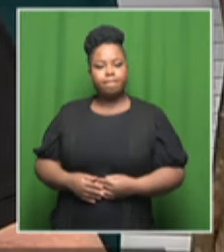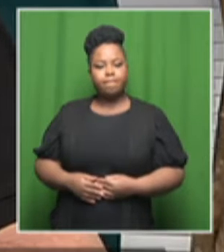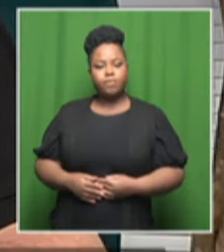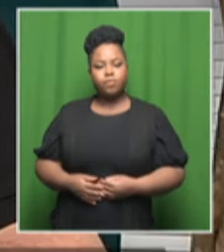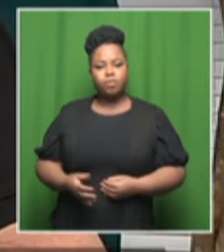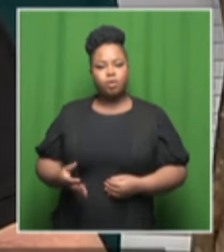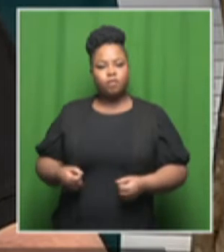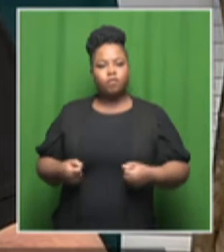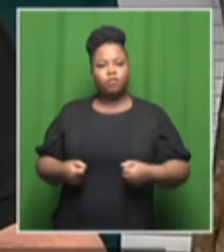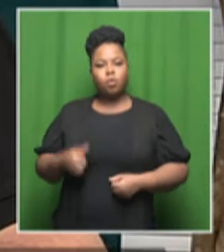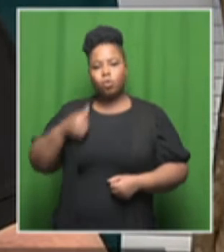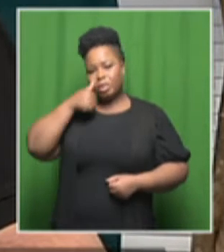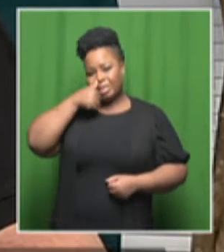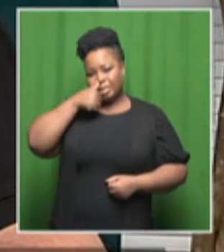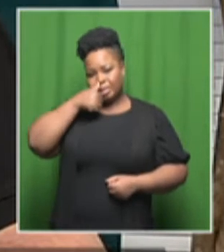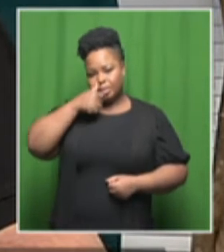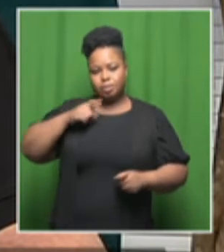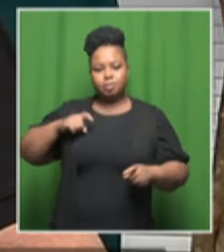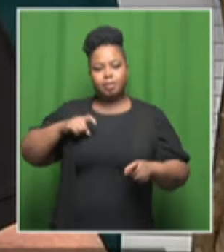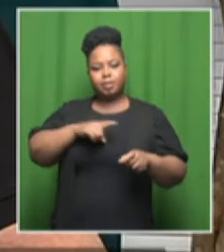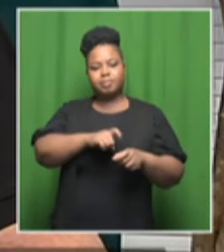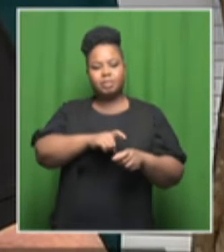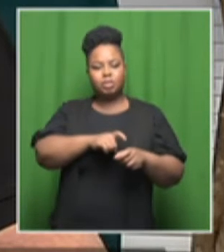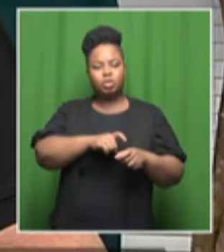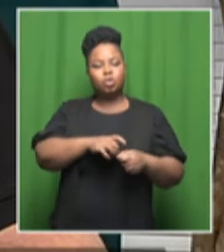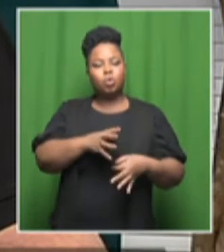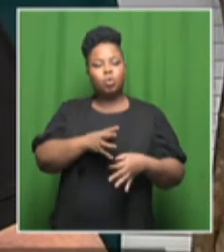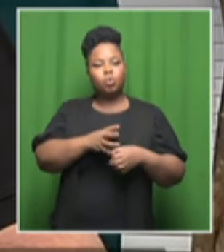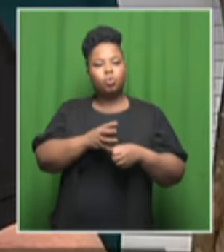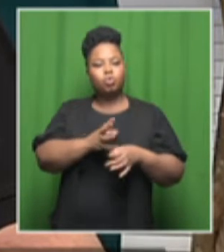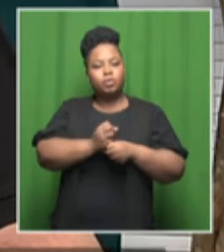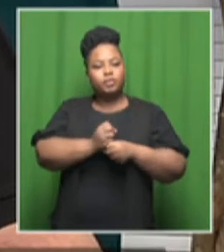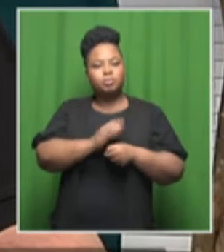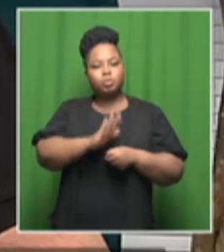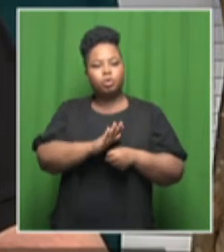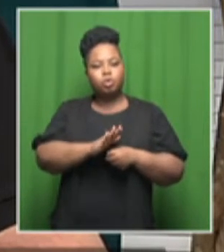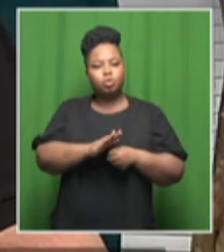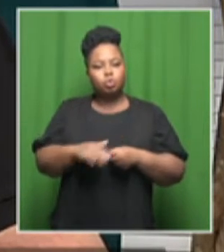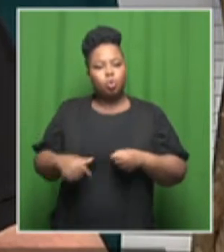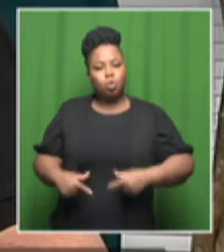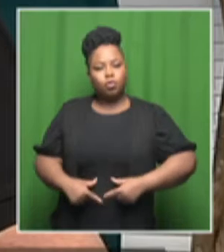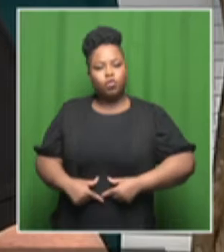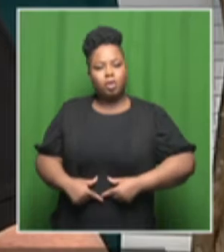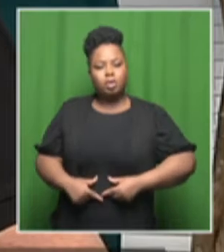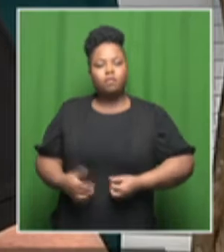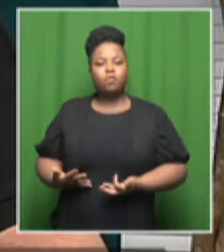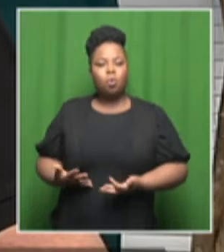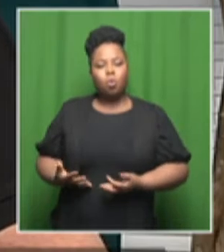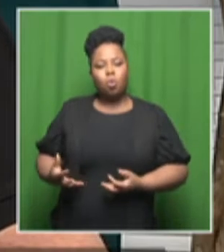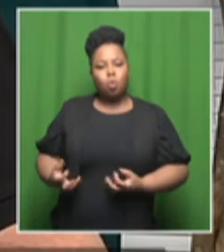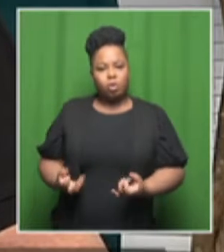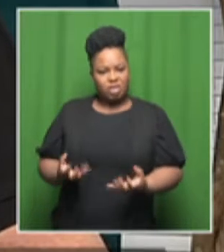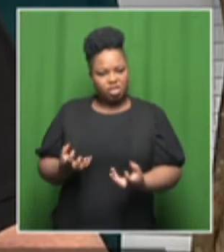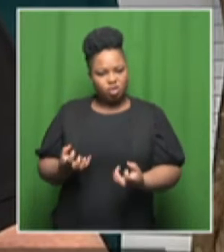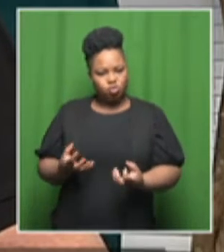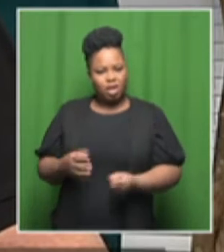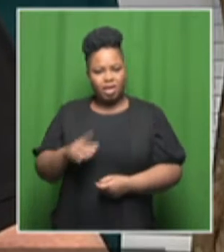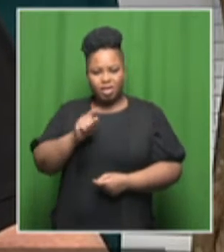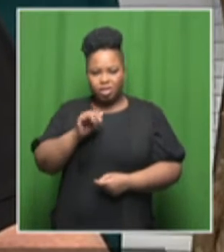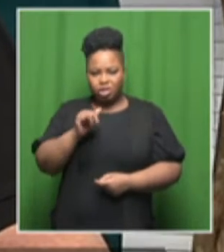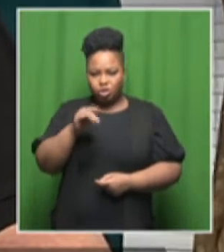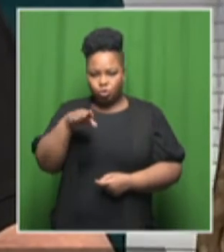freezing of sperm or testicular tissue or ovarian tissue. Yeah. And different techniques are involved